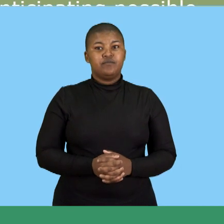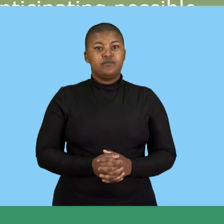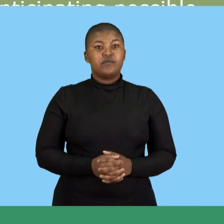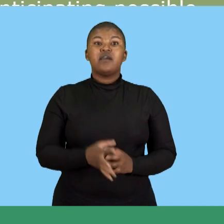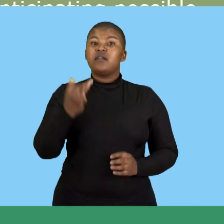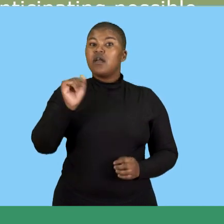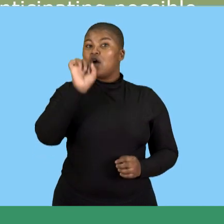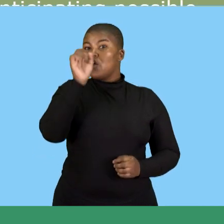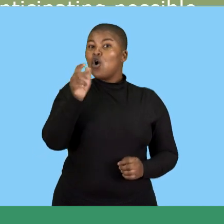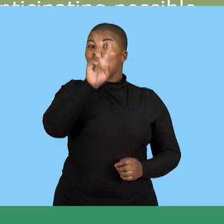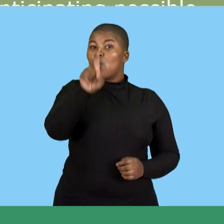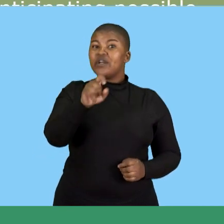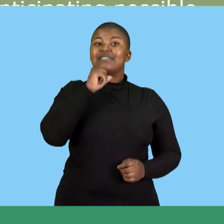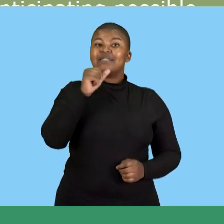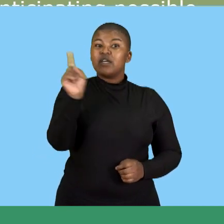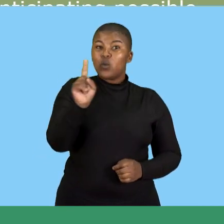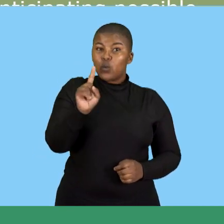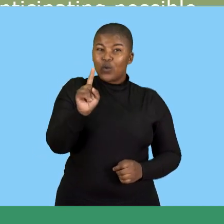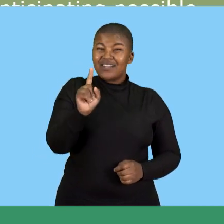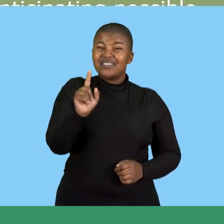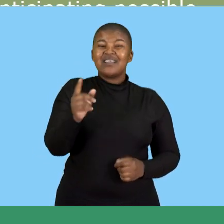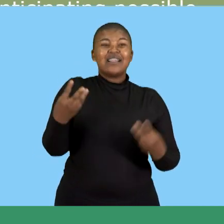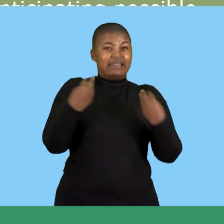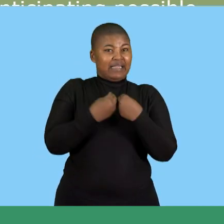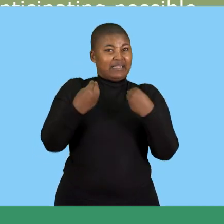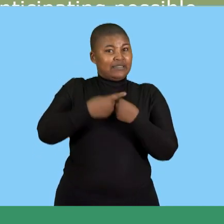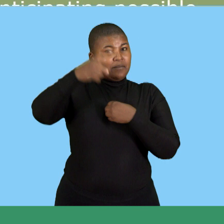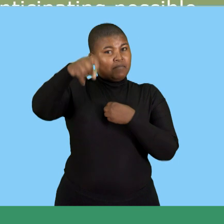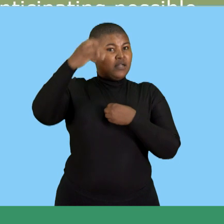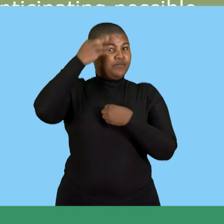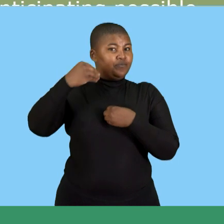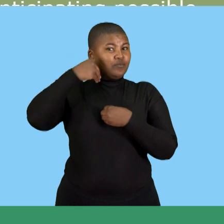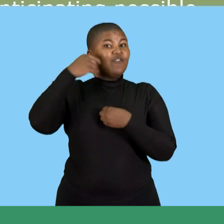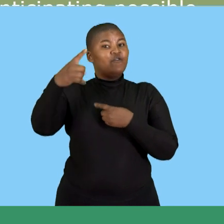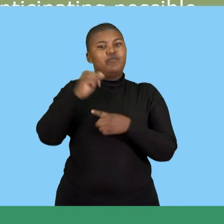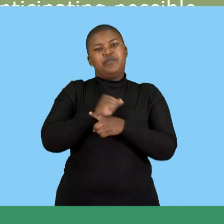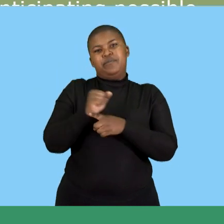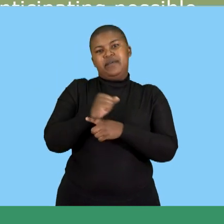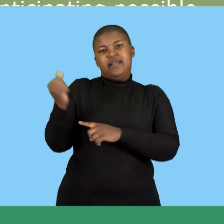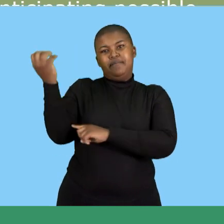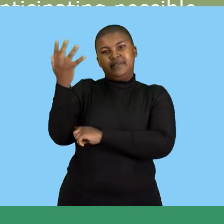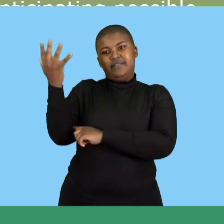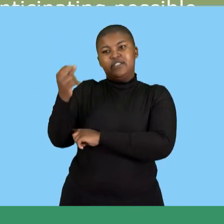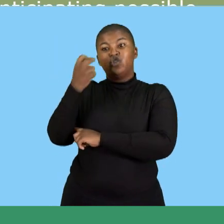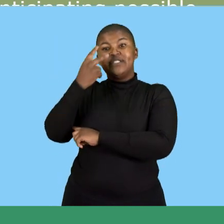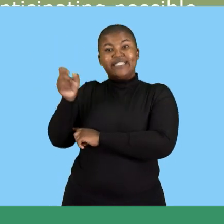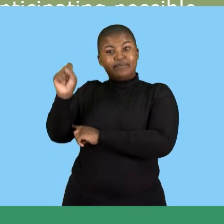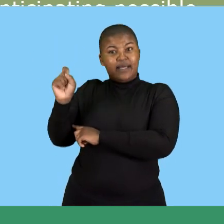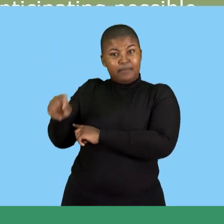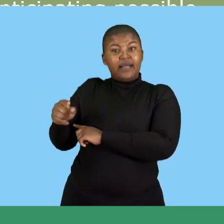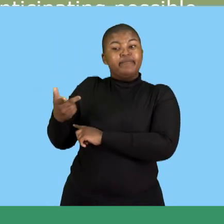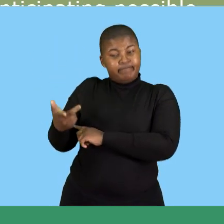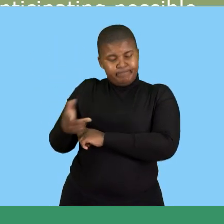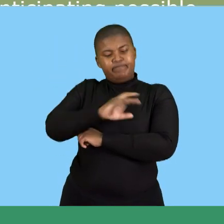you go to your question. The question says factors to be considered when preparing. So this is